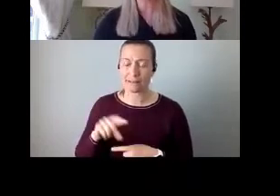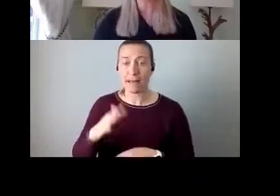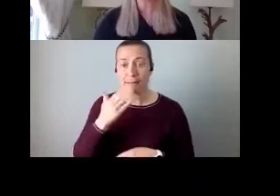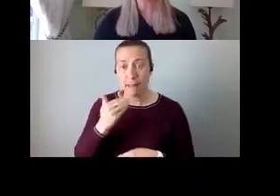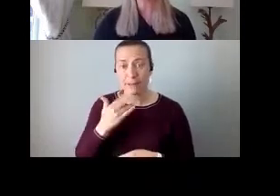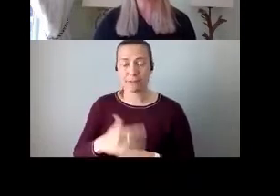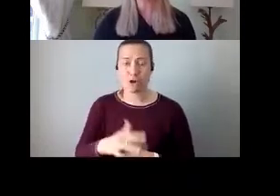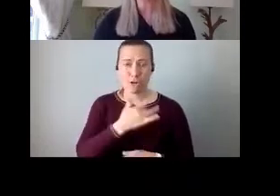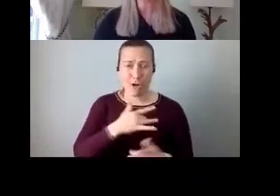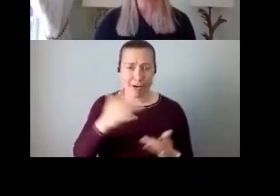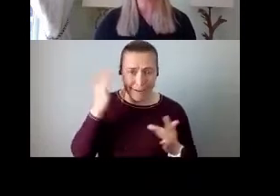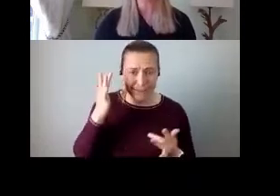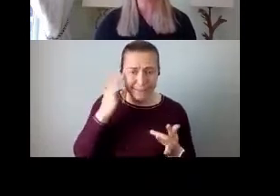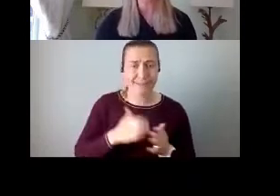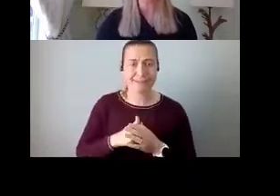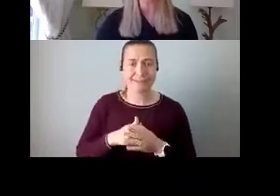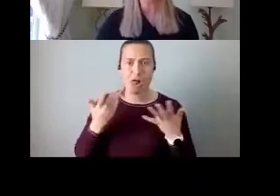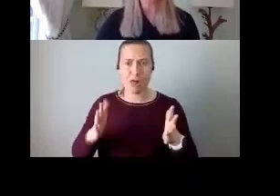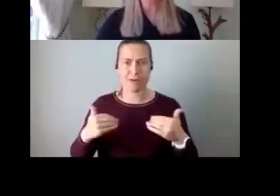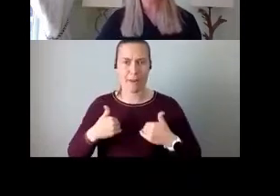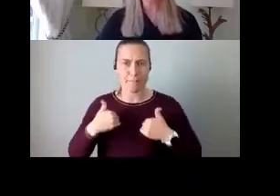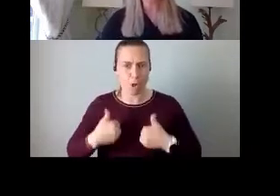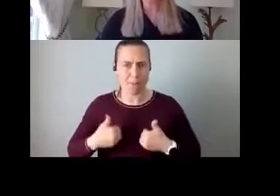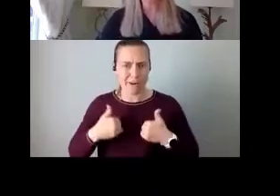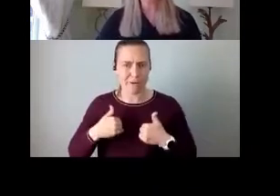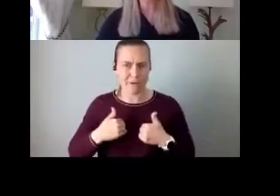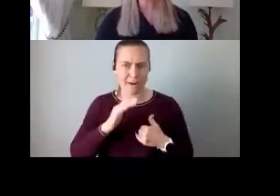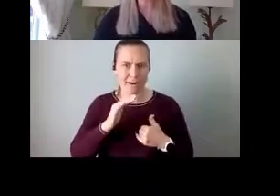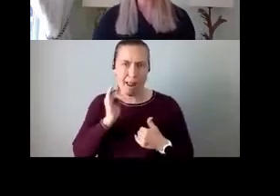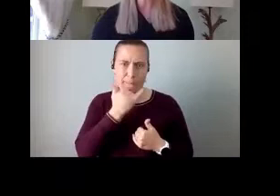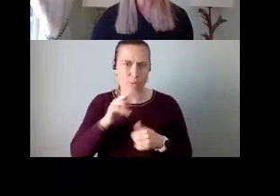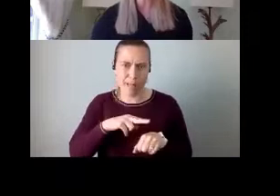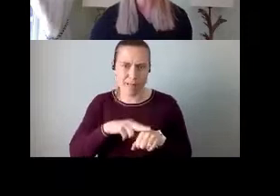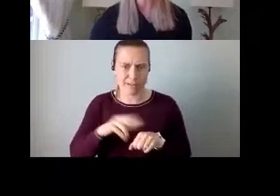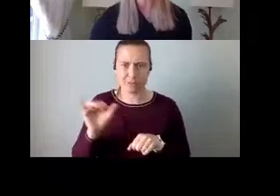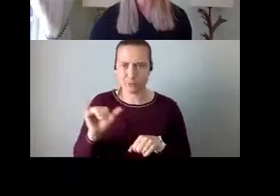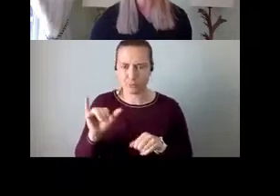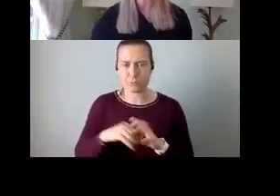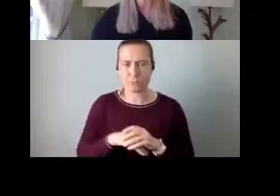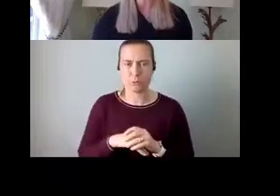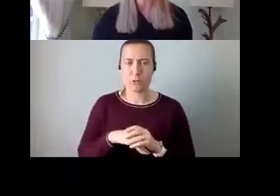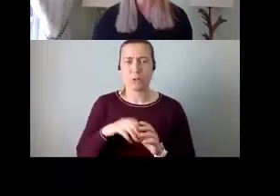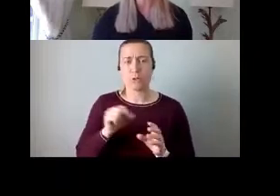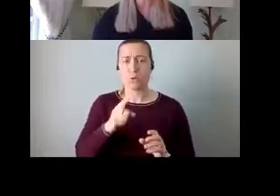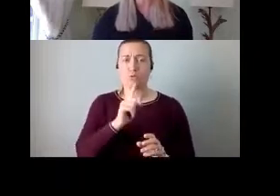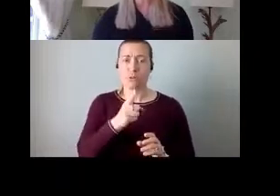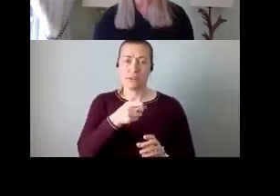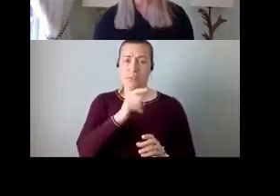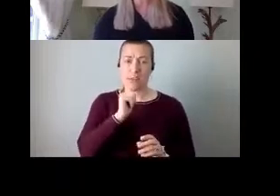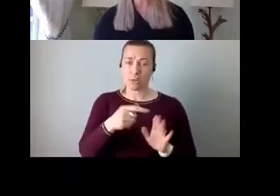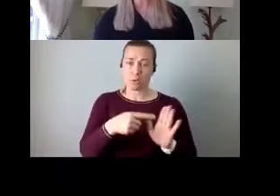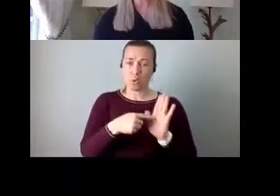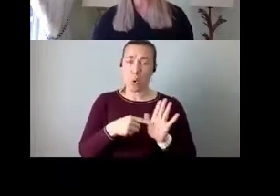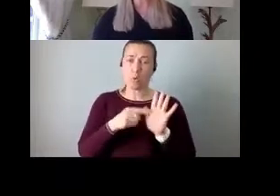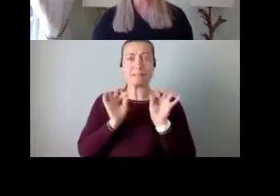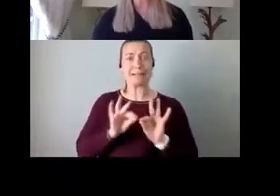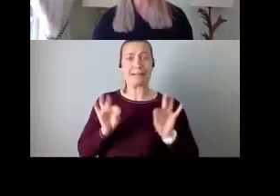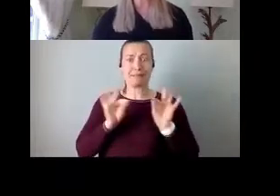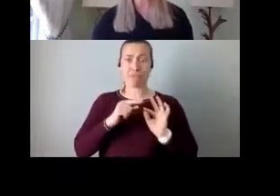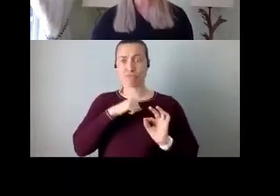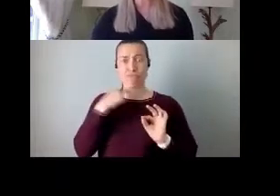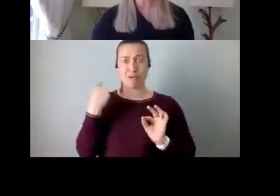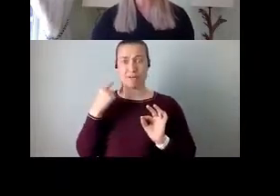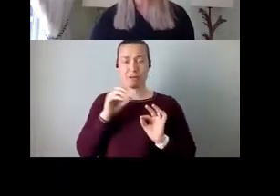and existing pulmonary abnormalities. And so really not showing a significant risk from